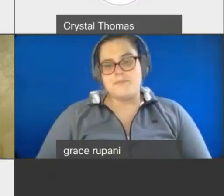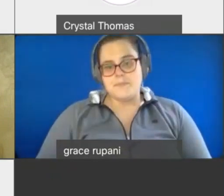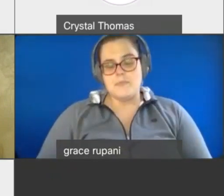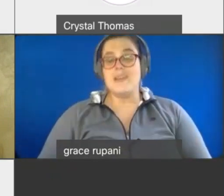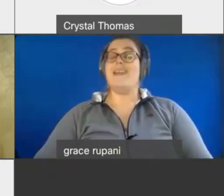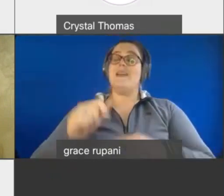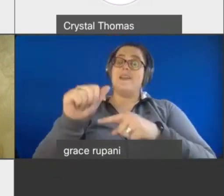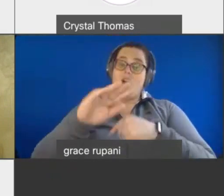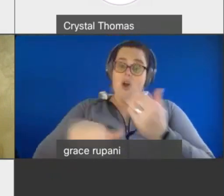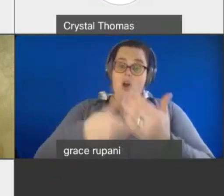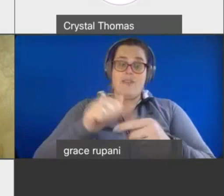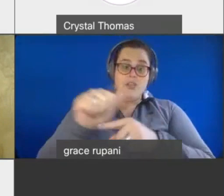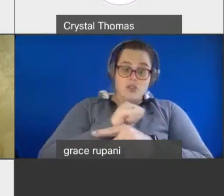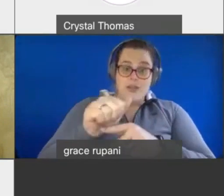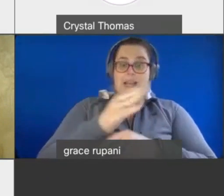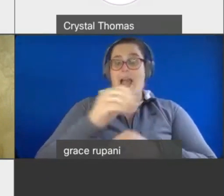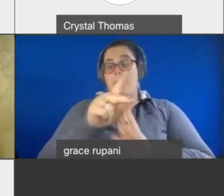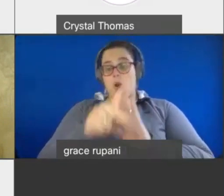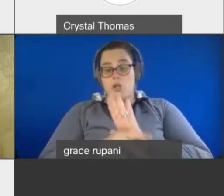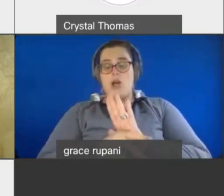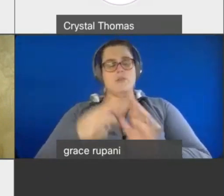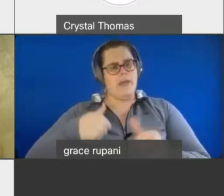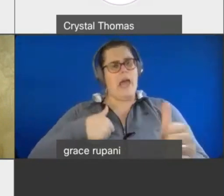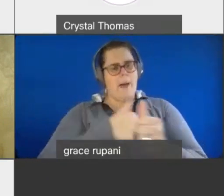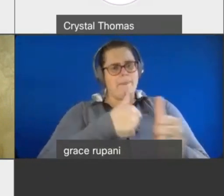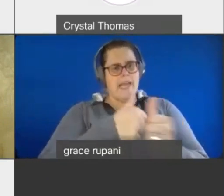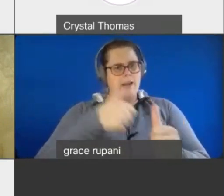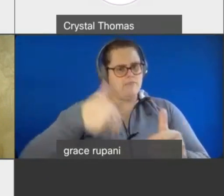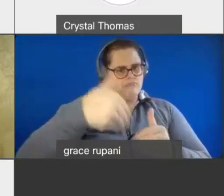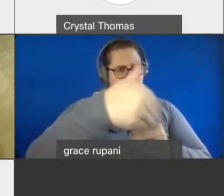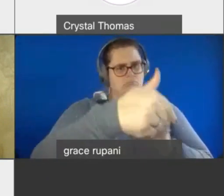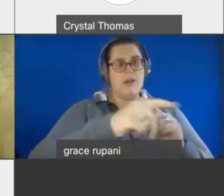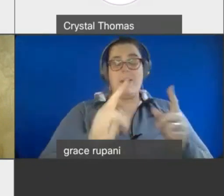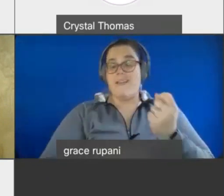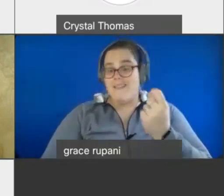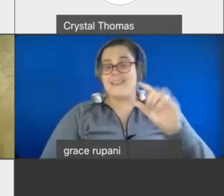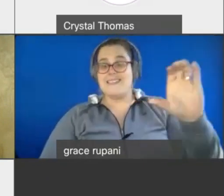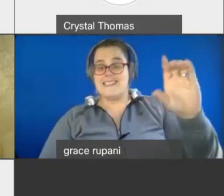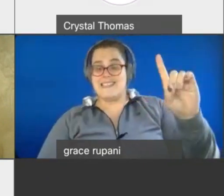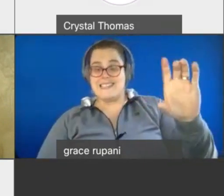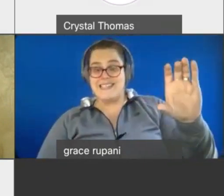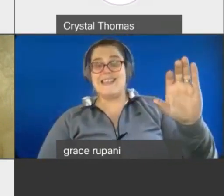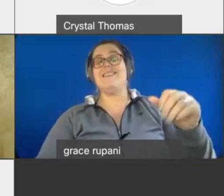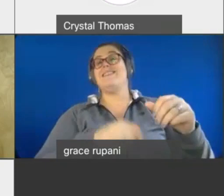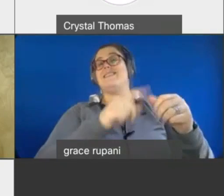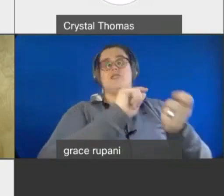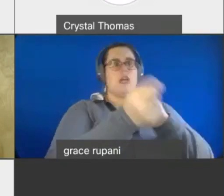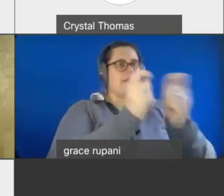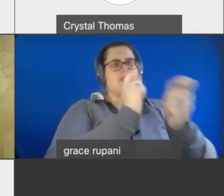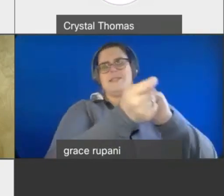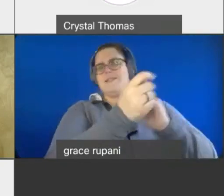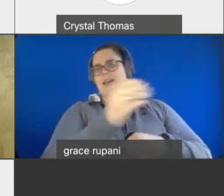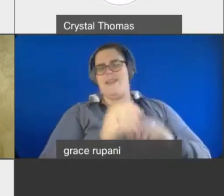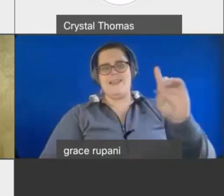protocols are updated, but DC Health and CDC guidelines changes as the COVID pandemic evolves to